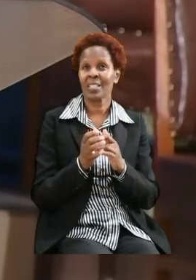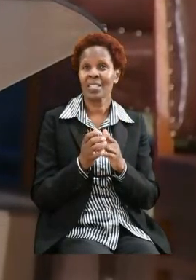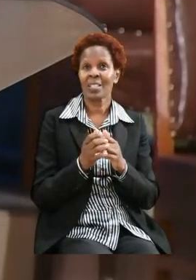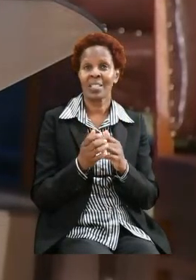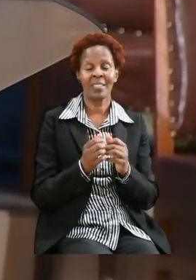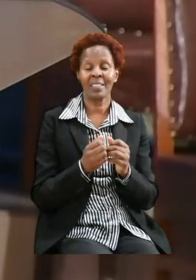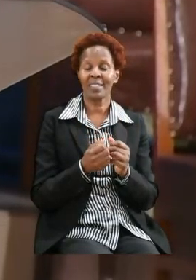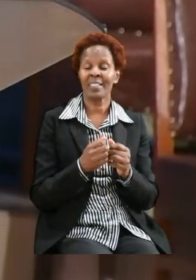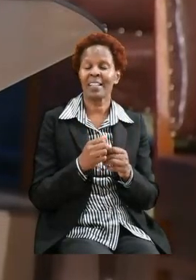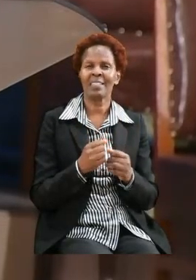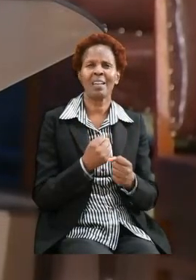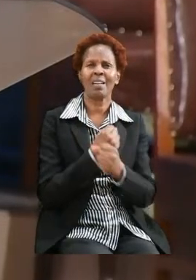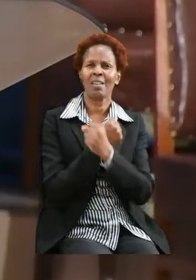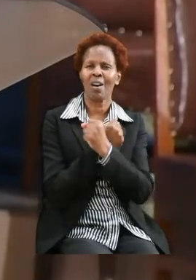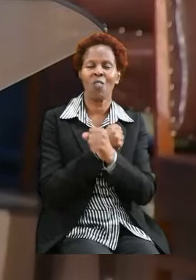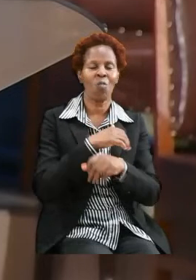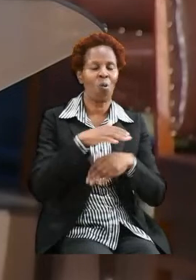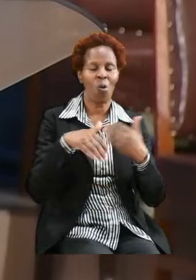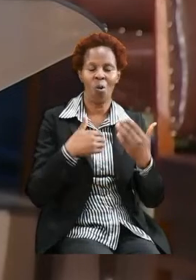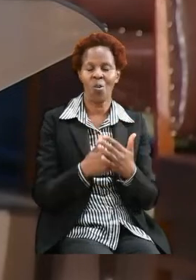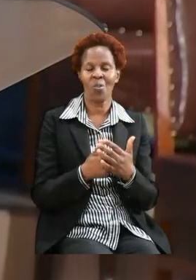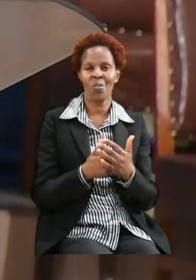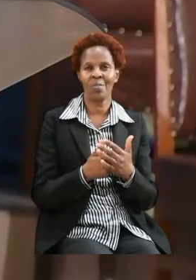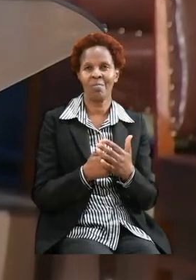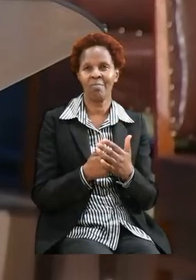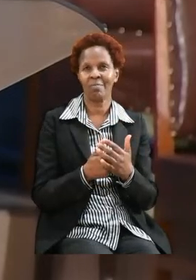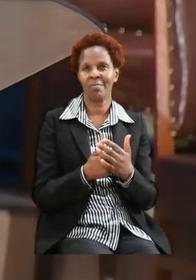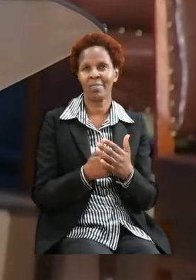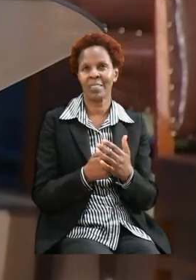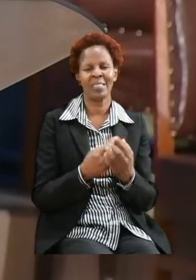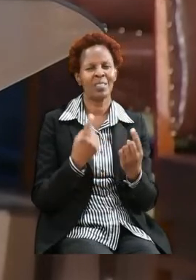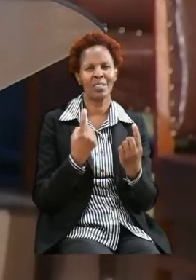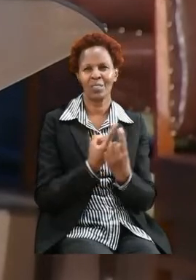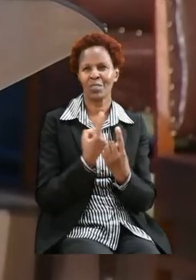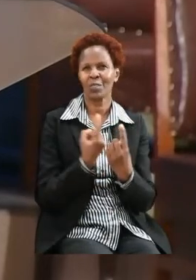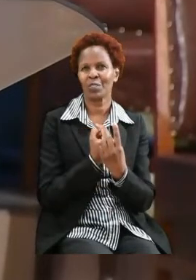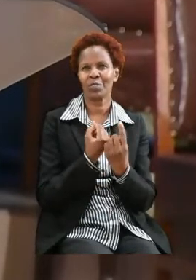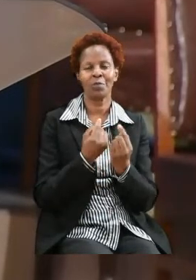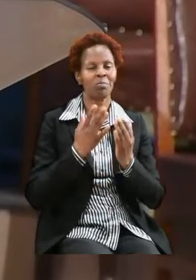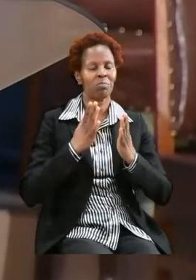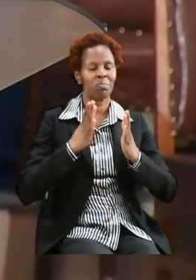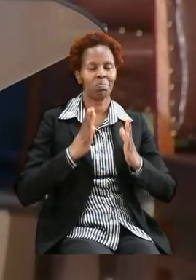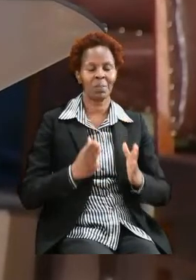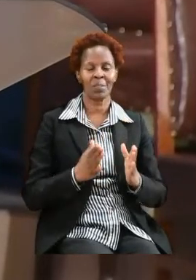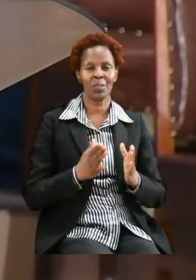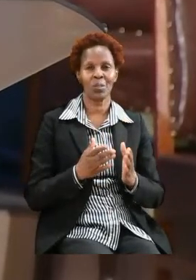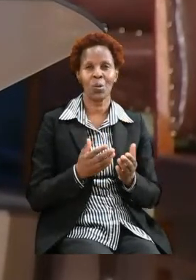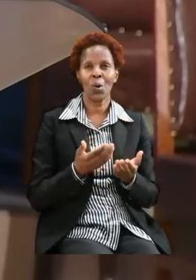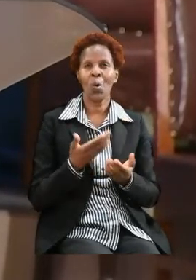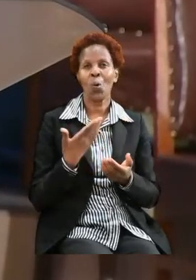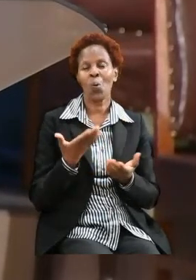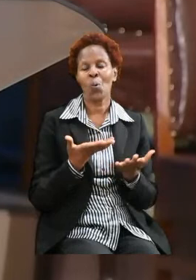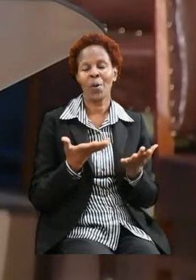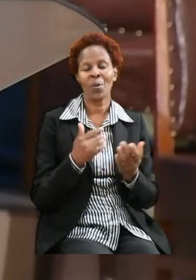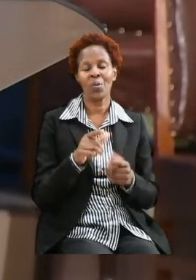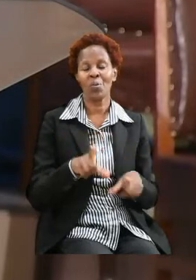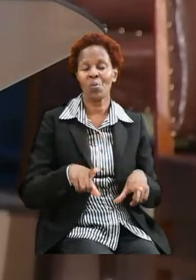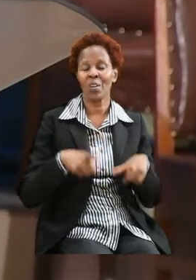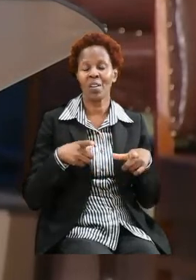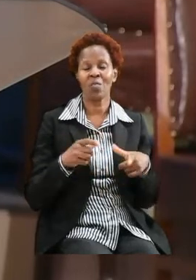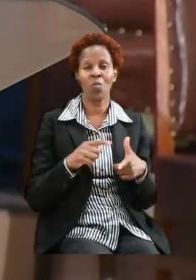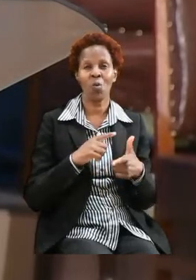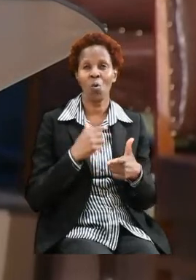discriminate where you come from, or where you work, or where you live. But despite of us